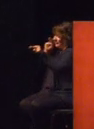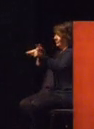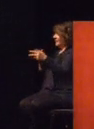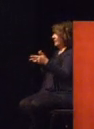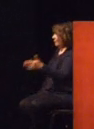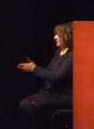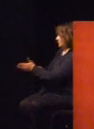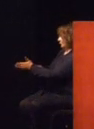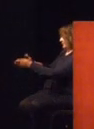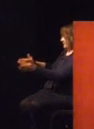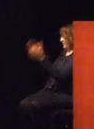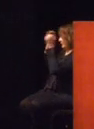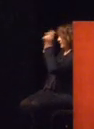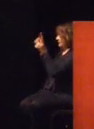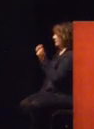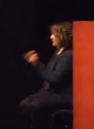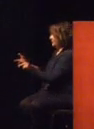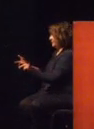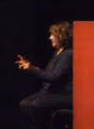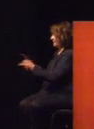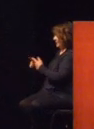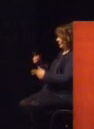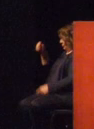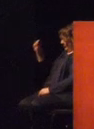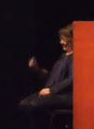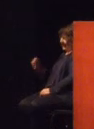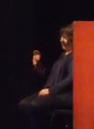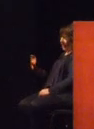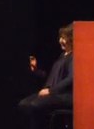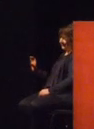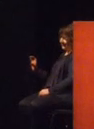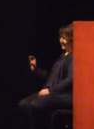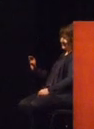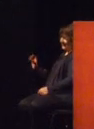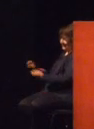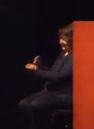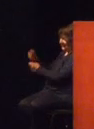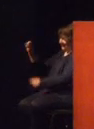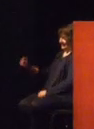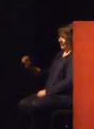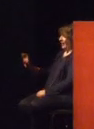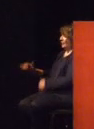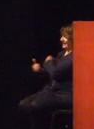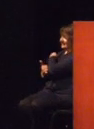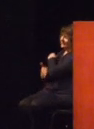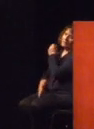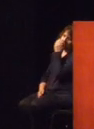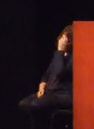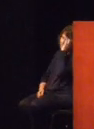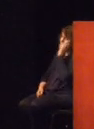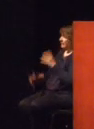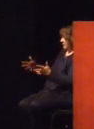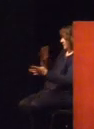to expand educational opportunity to our South County residents in particular. So here's some